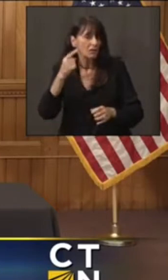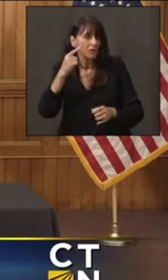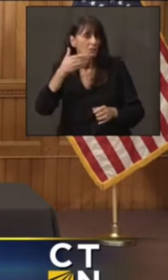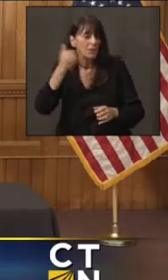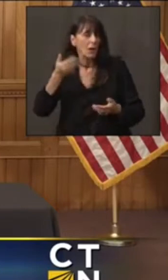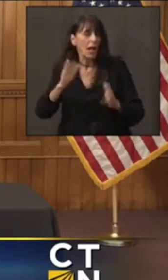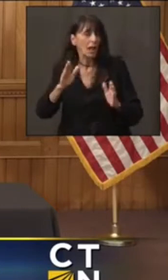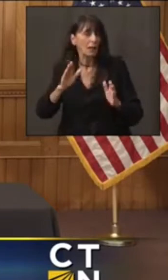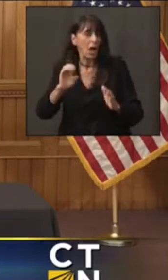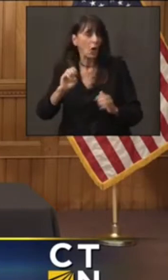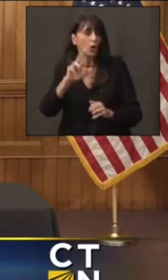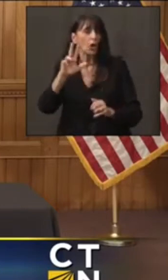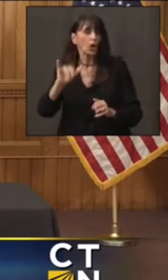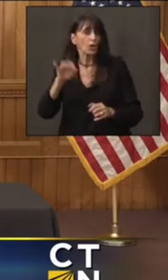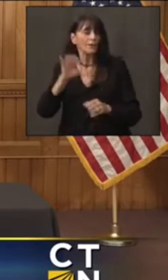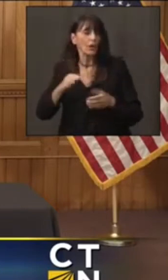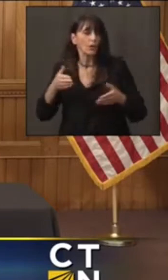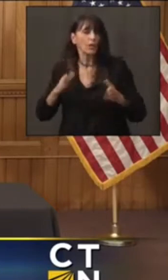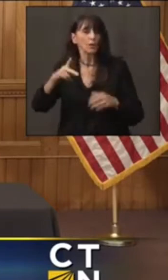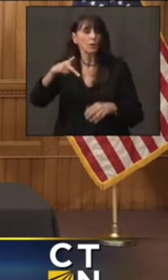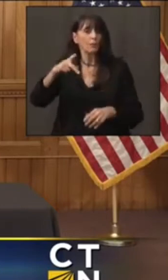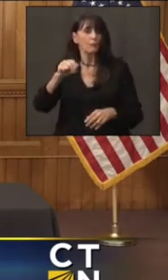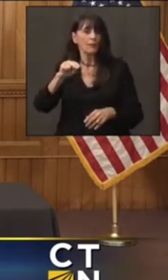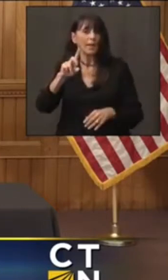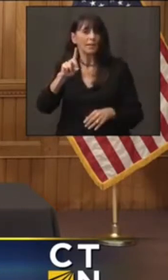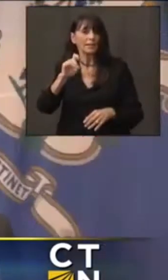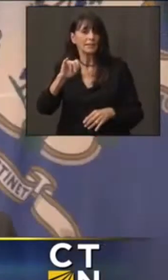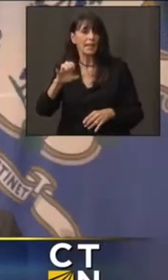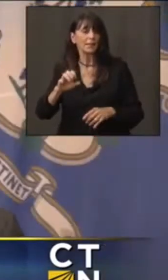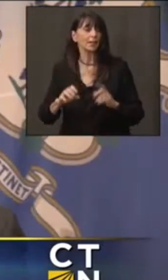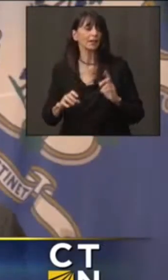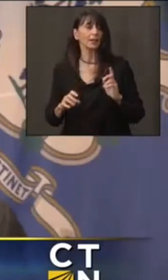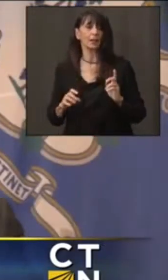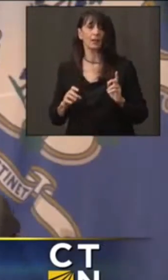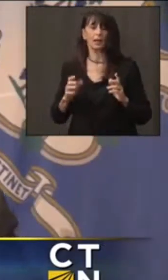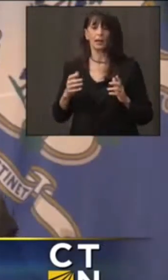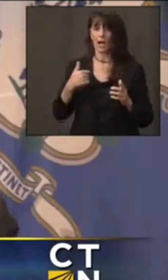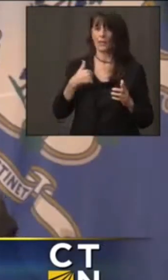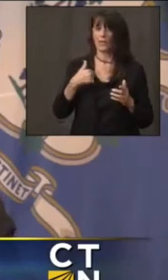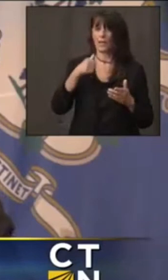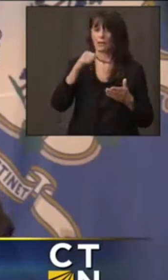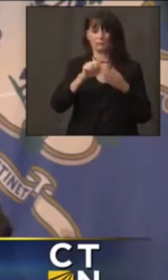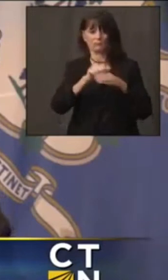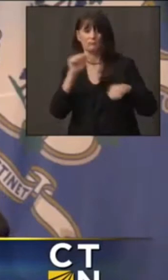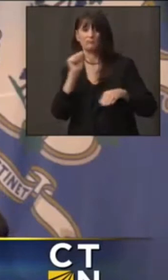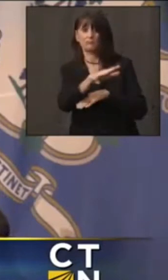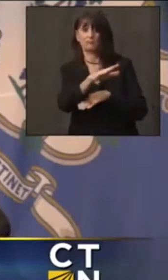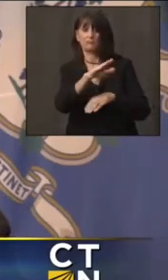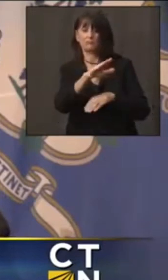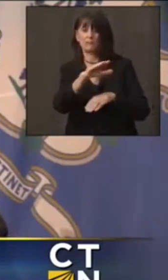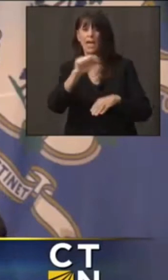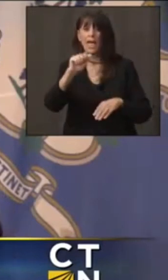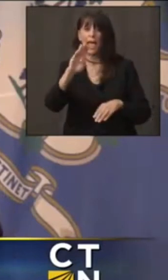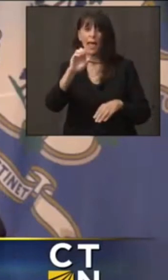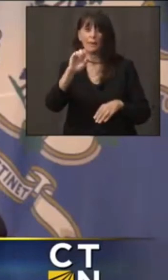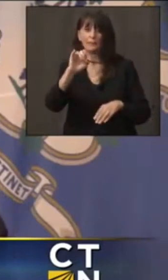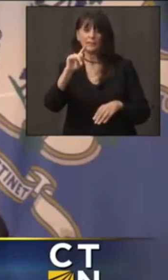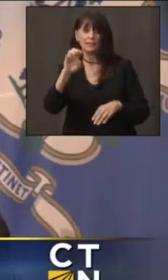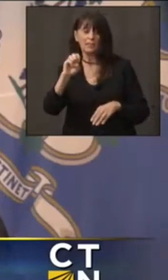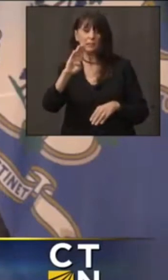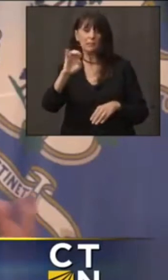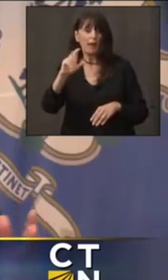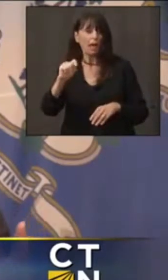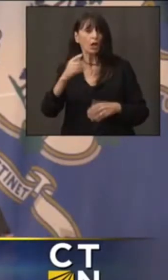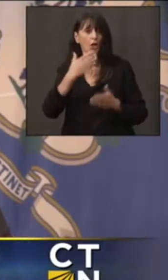here in Connecticut during the pandemic? Well, I'd like to think the absentee ballot process is facilitating that. And I know we've had tens